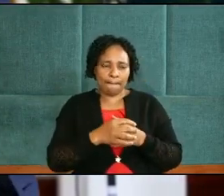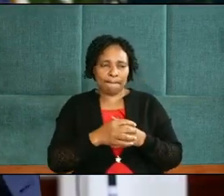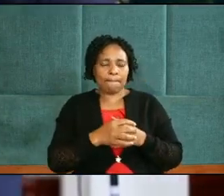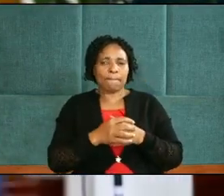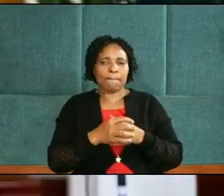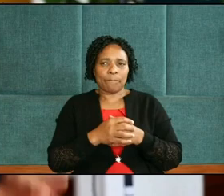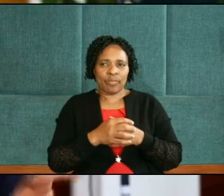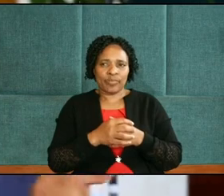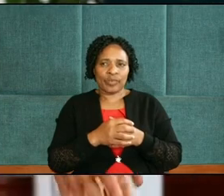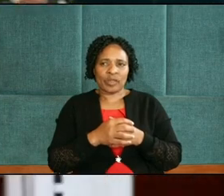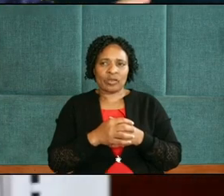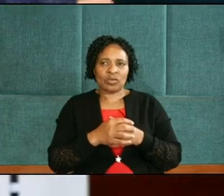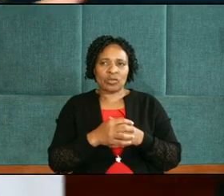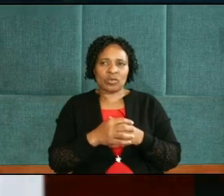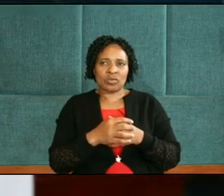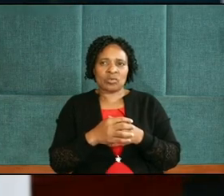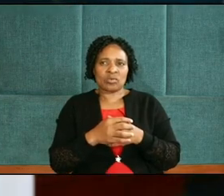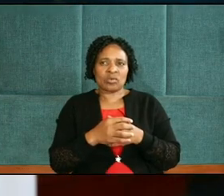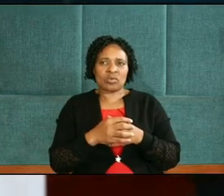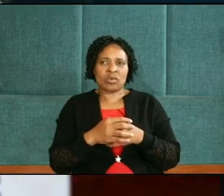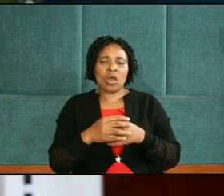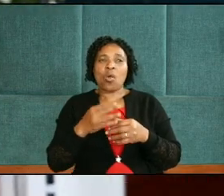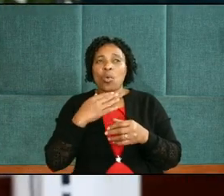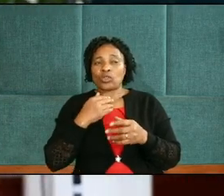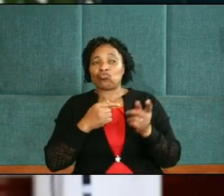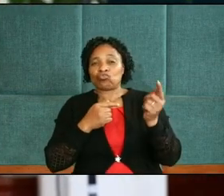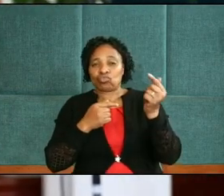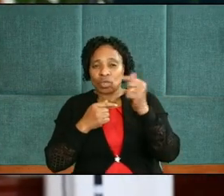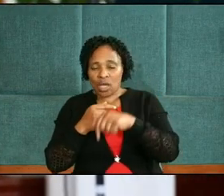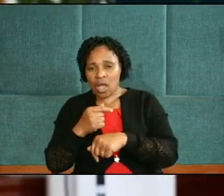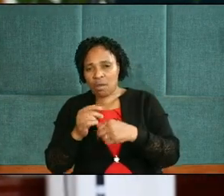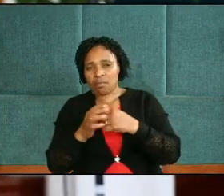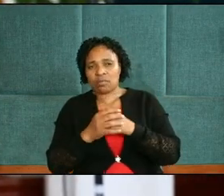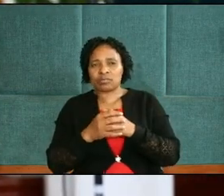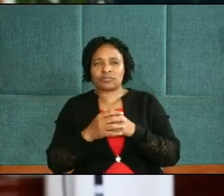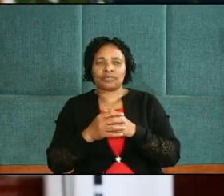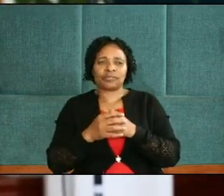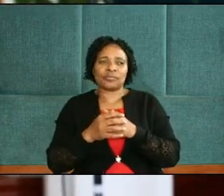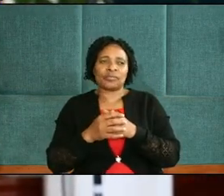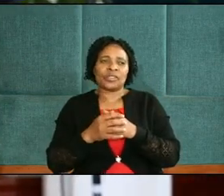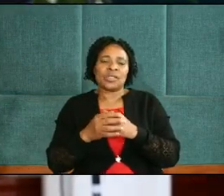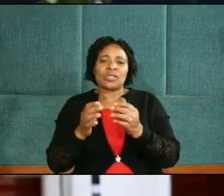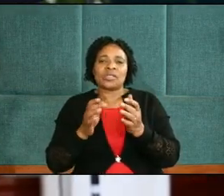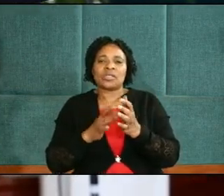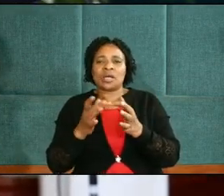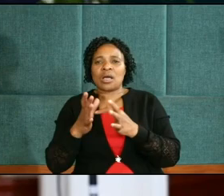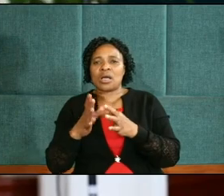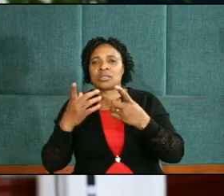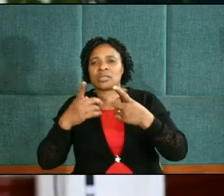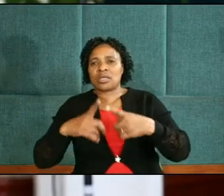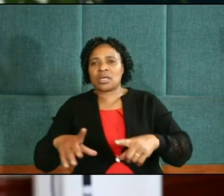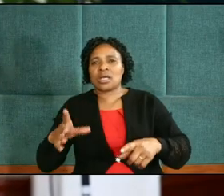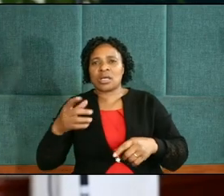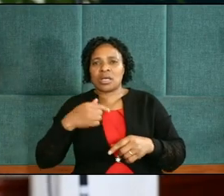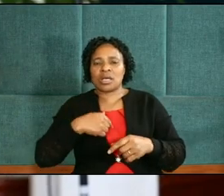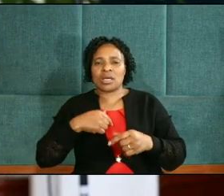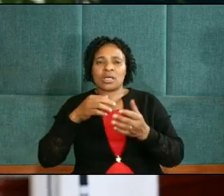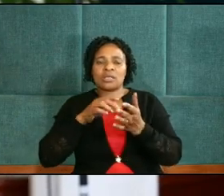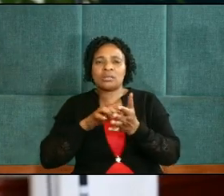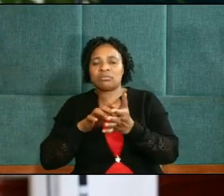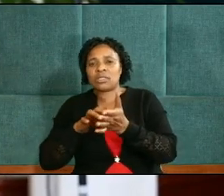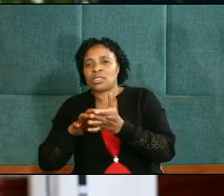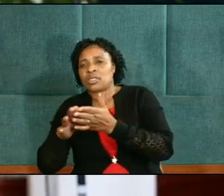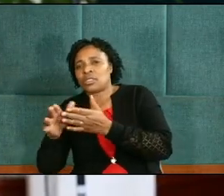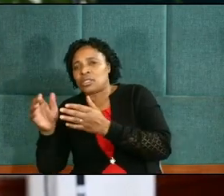soul. God bless you. Be deep on the pearly gates. Come. God bless you. Come, come, come. Come. I see some movement